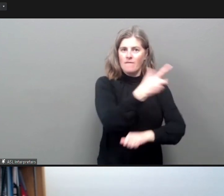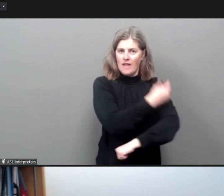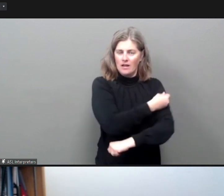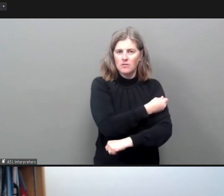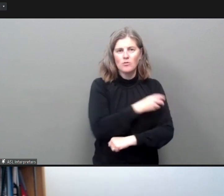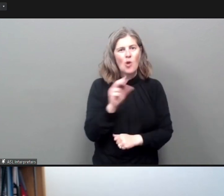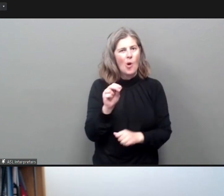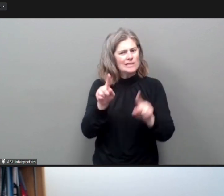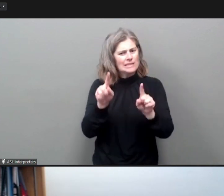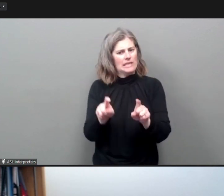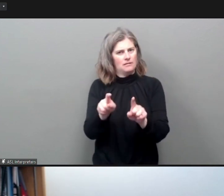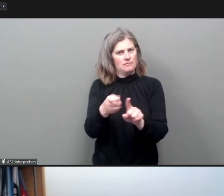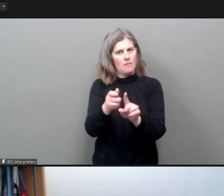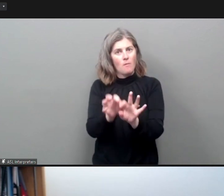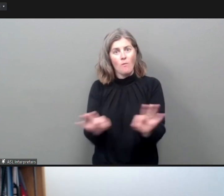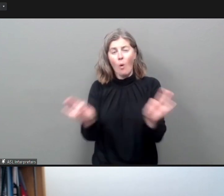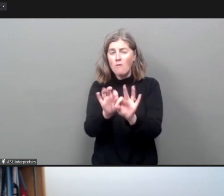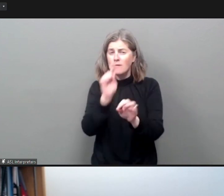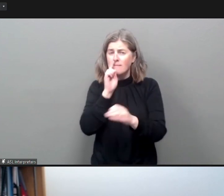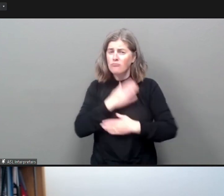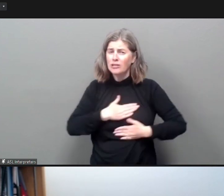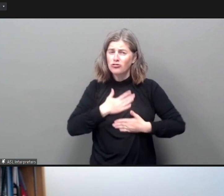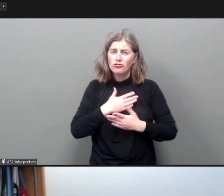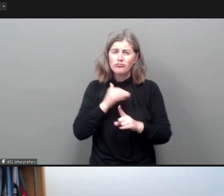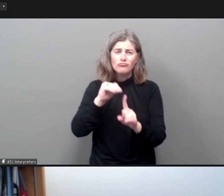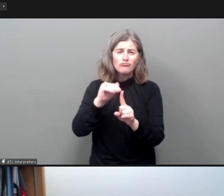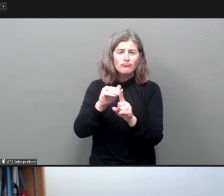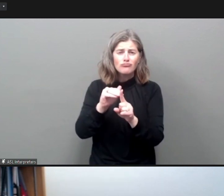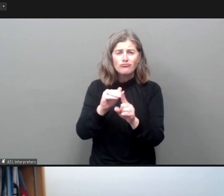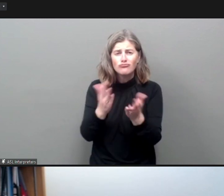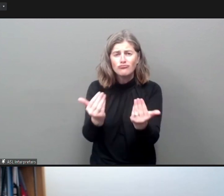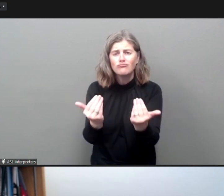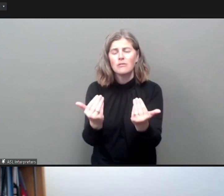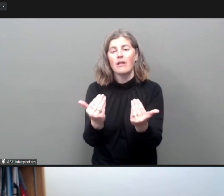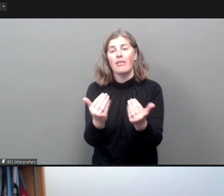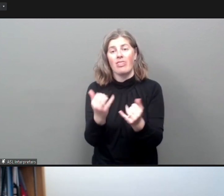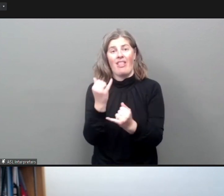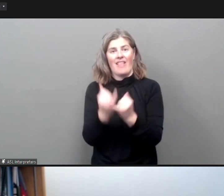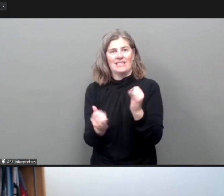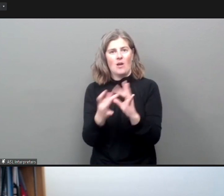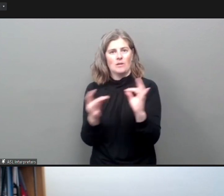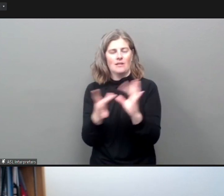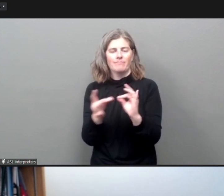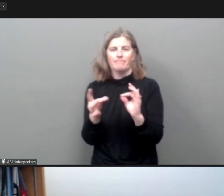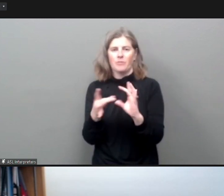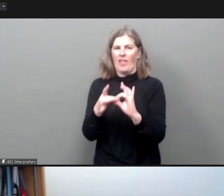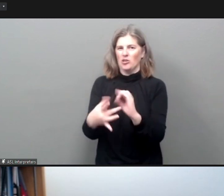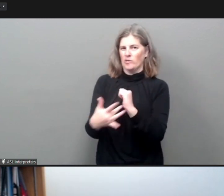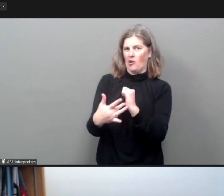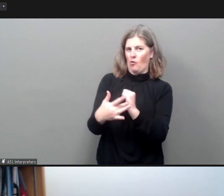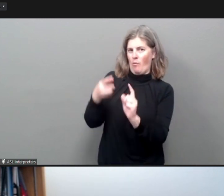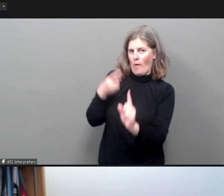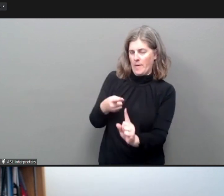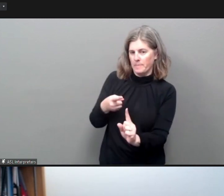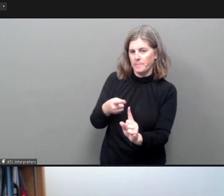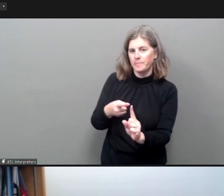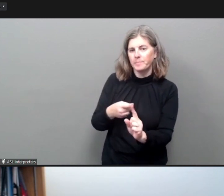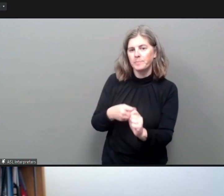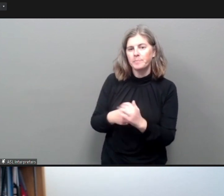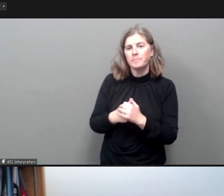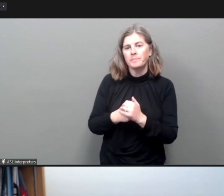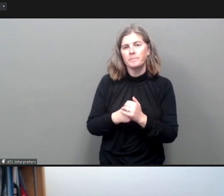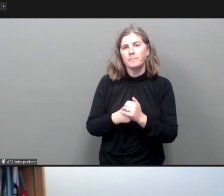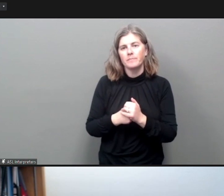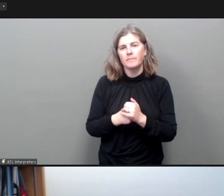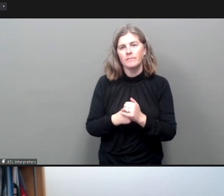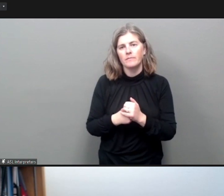is important. I appreciate you bringing that up. A reminder. The last thing I'll say, it's a technical point, is if